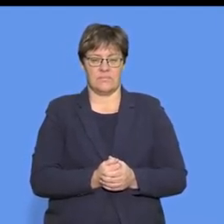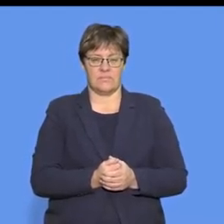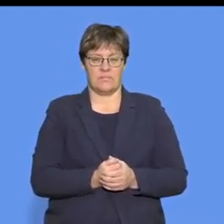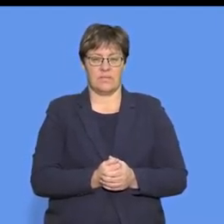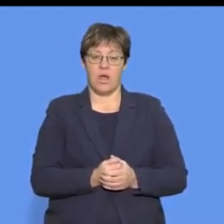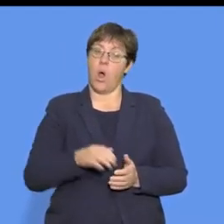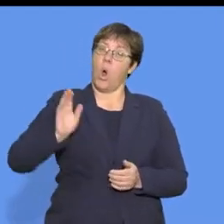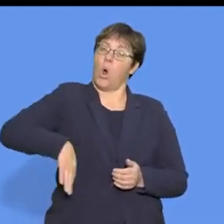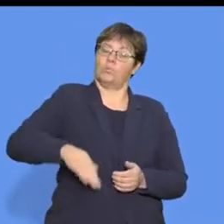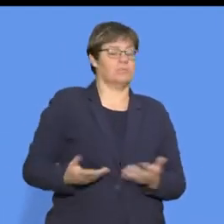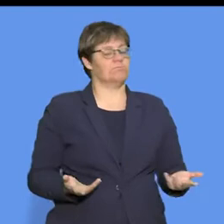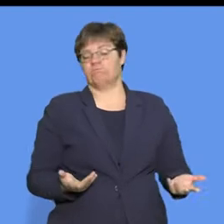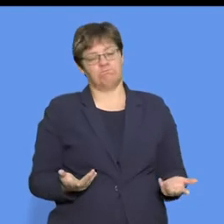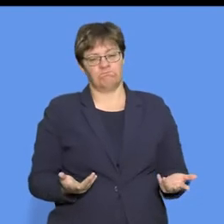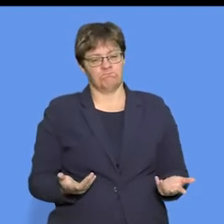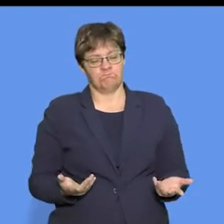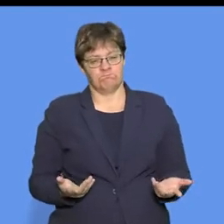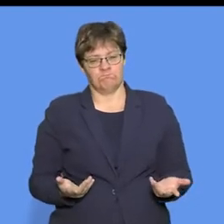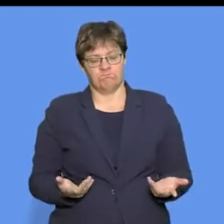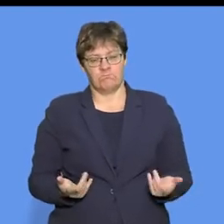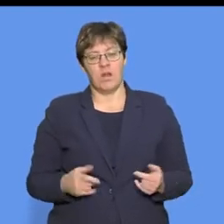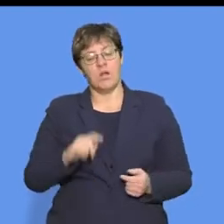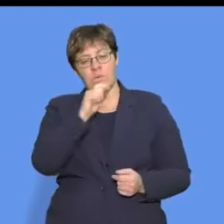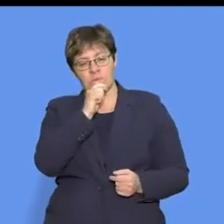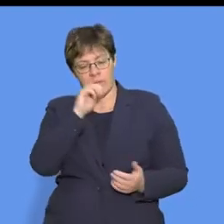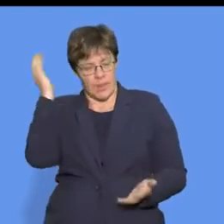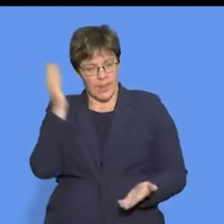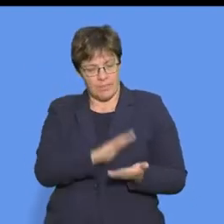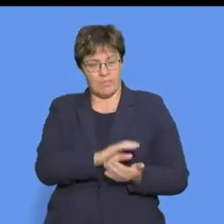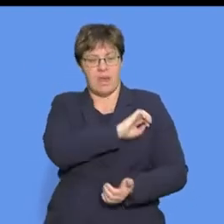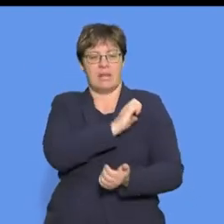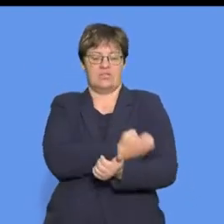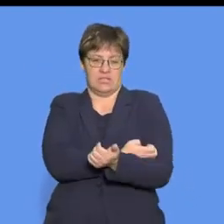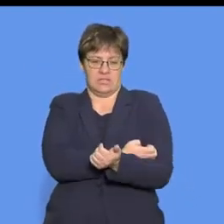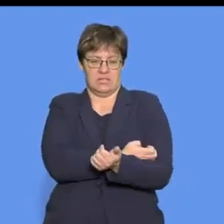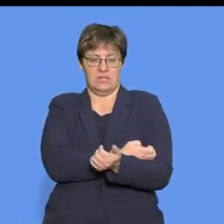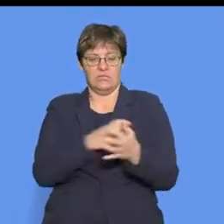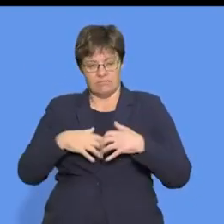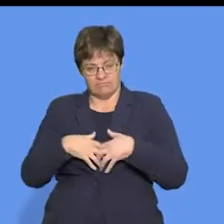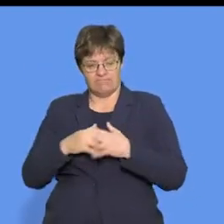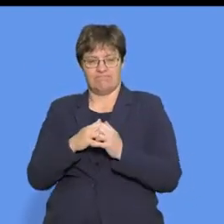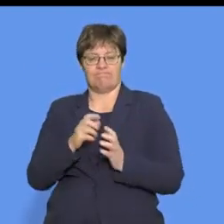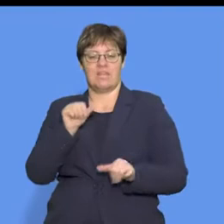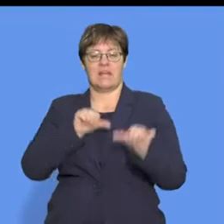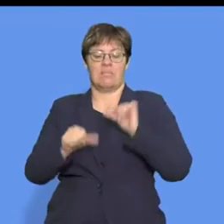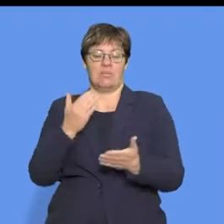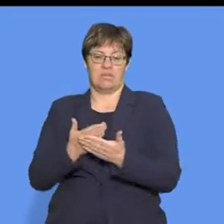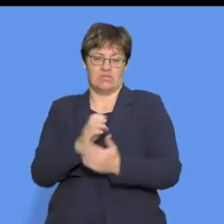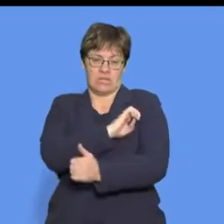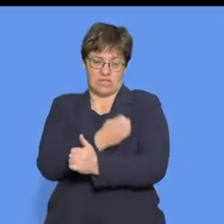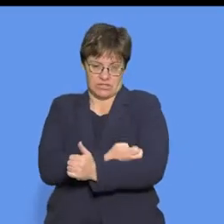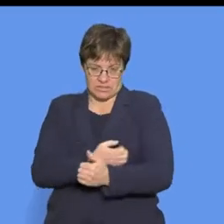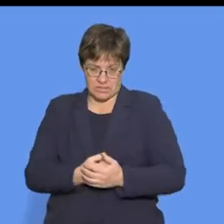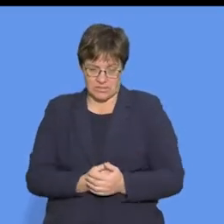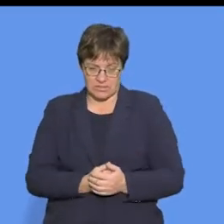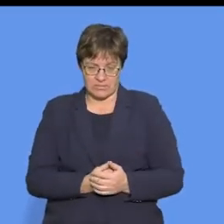It is not spontaneous, and it uses up energy to make this chemical